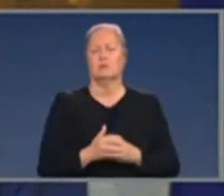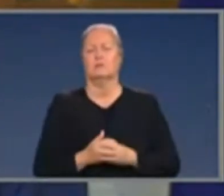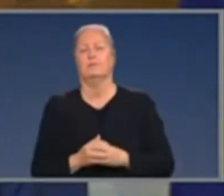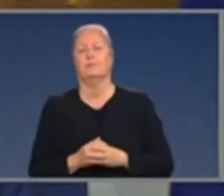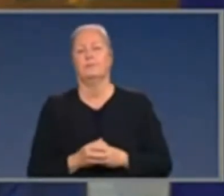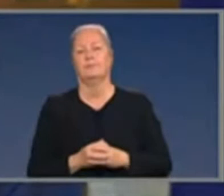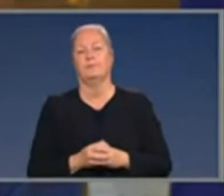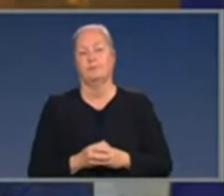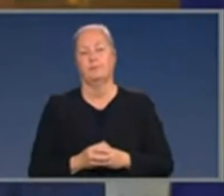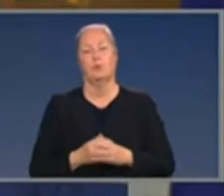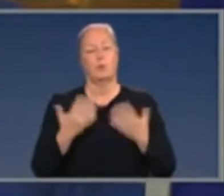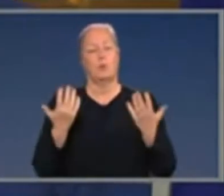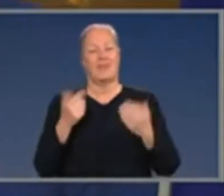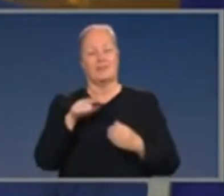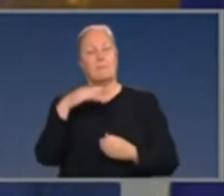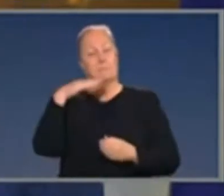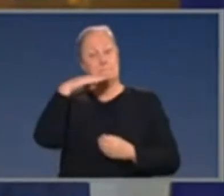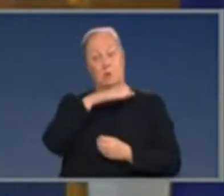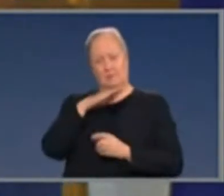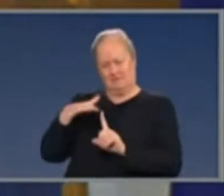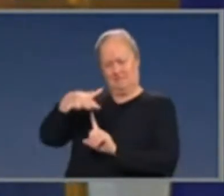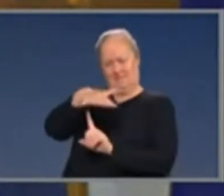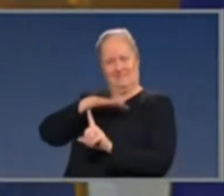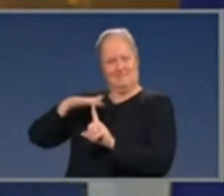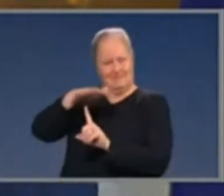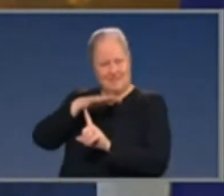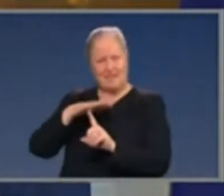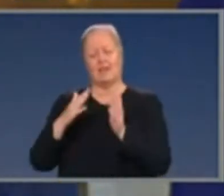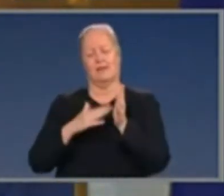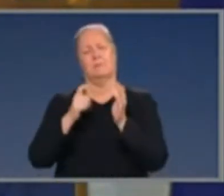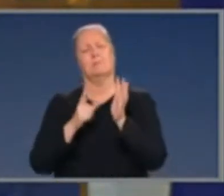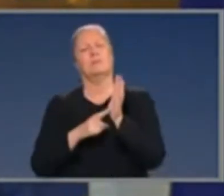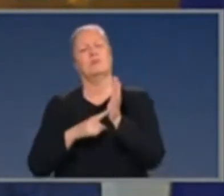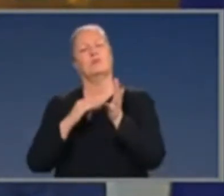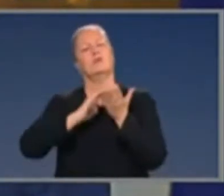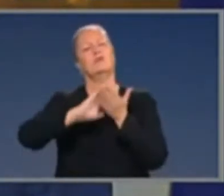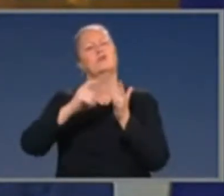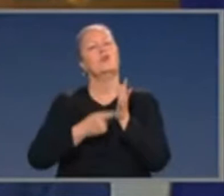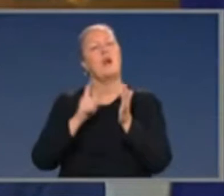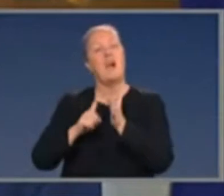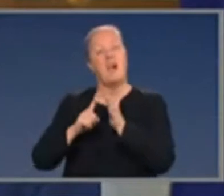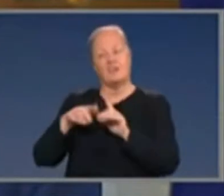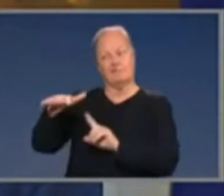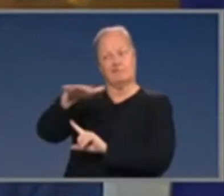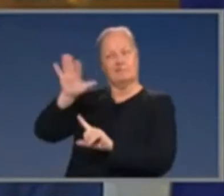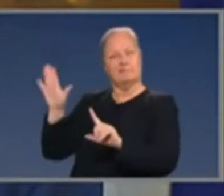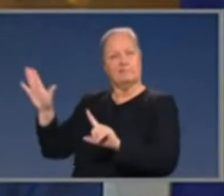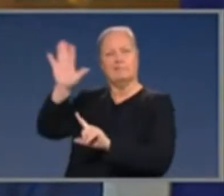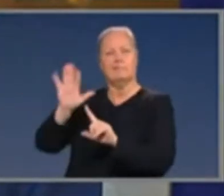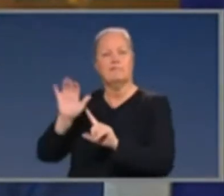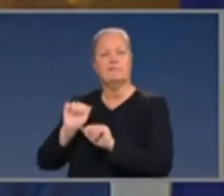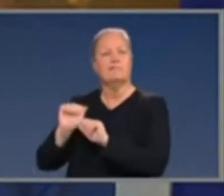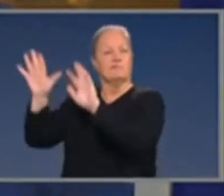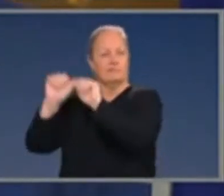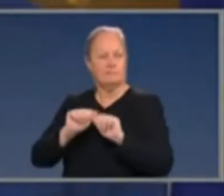across that hot zone of the Melbourne metropolitan area and Mitchell Shire. Many facilities have protected